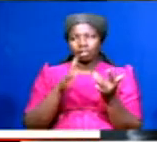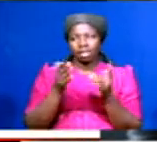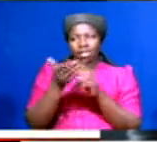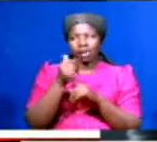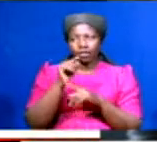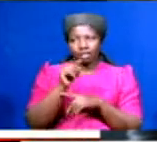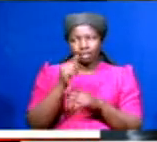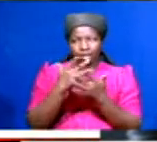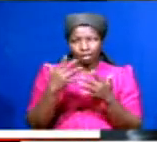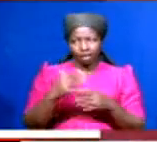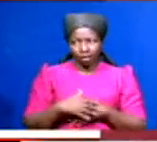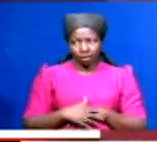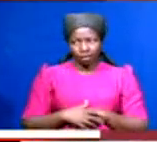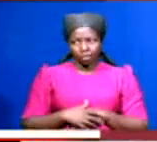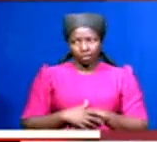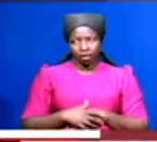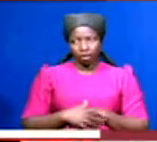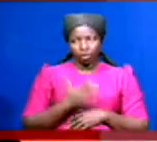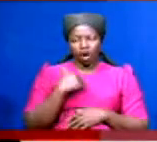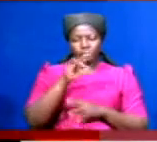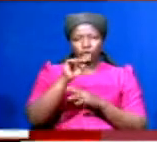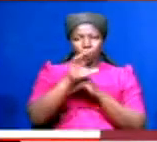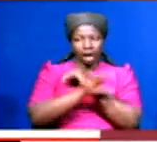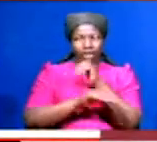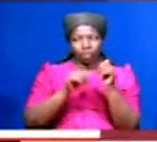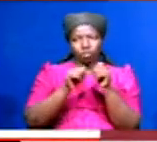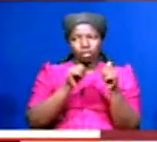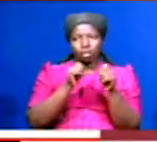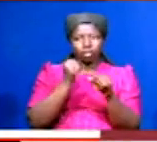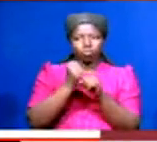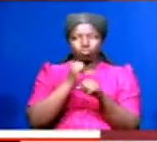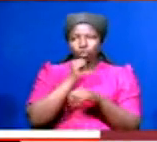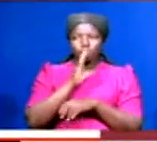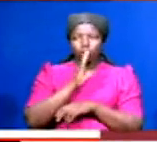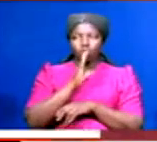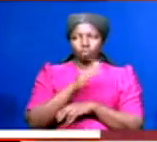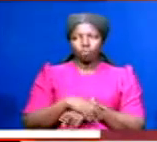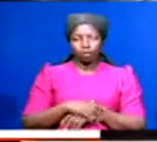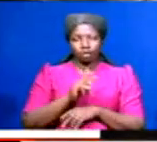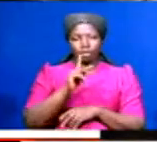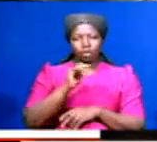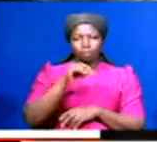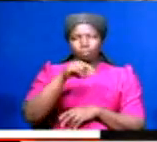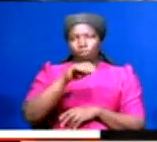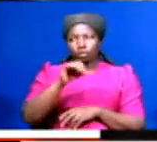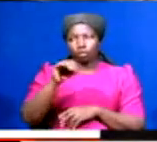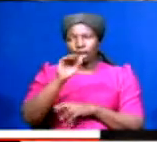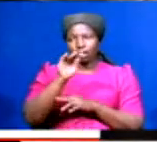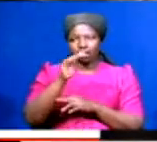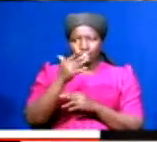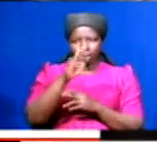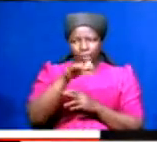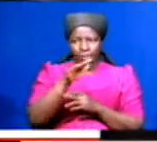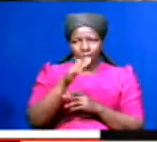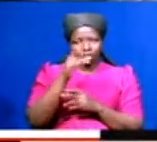There's no country that doesn't borrow. Dr. Kiptoo called on Parliament to fast-track the process of revising up the debt ceiling from the